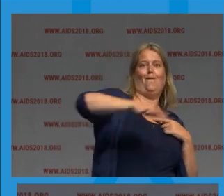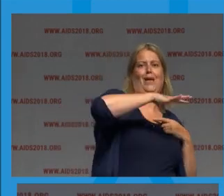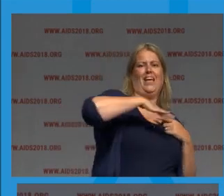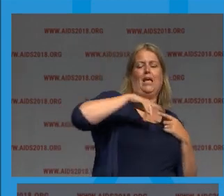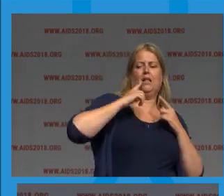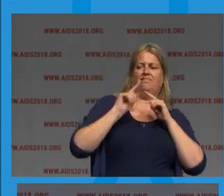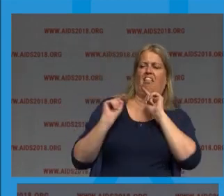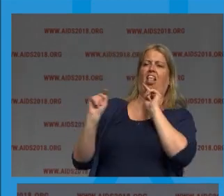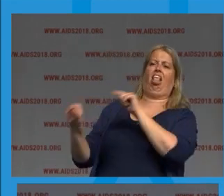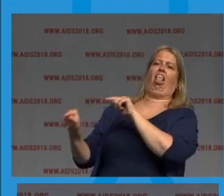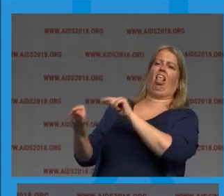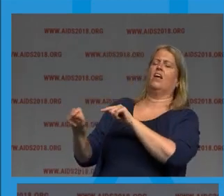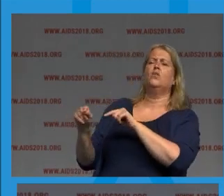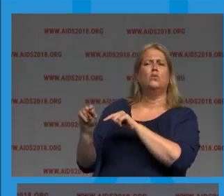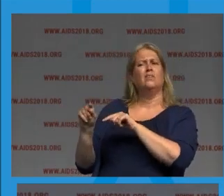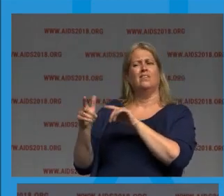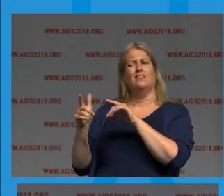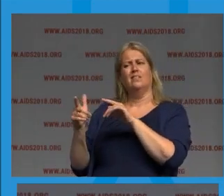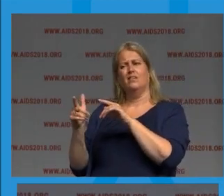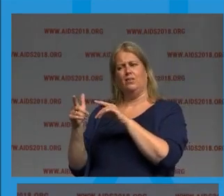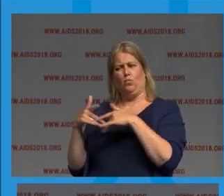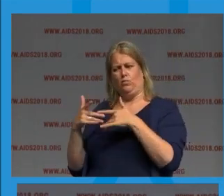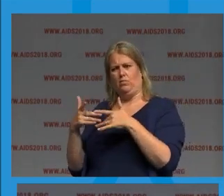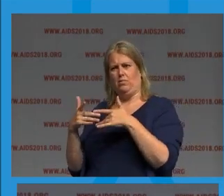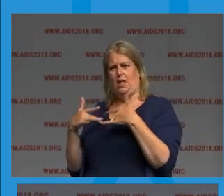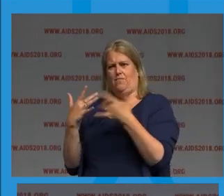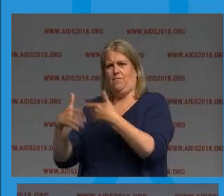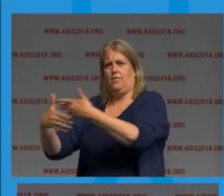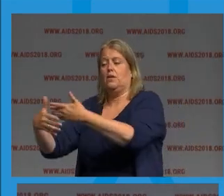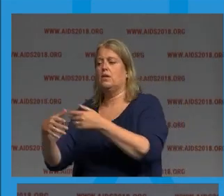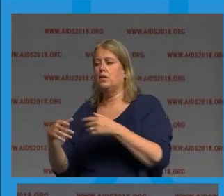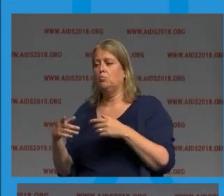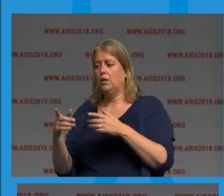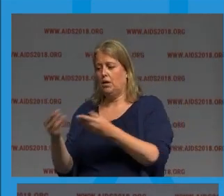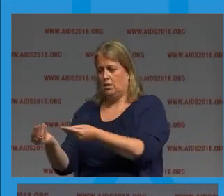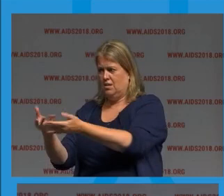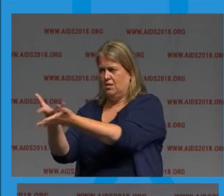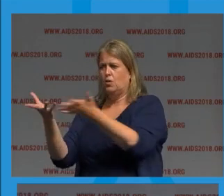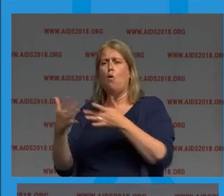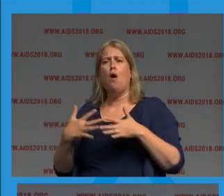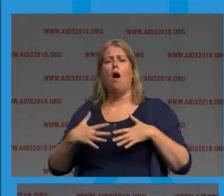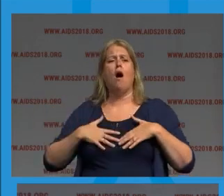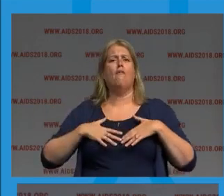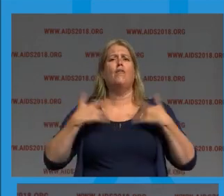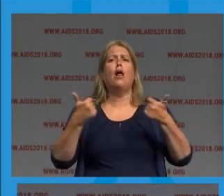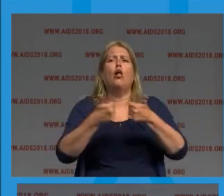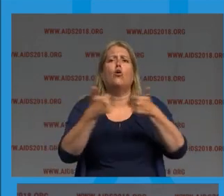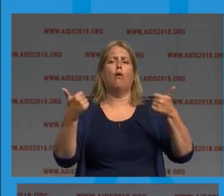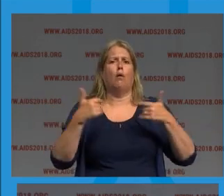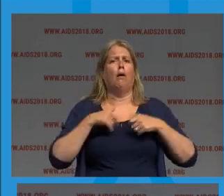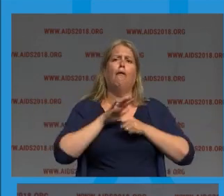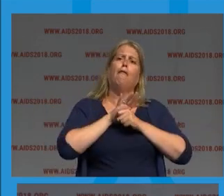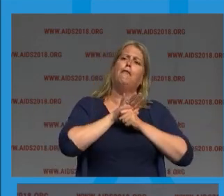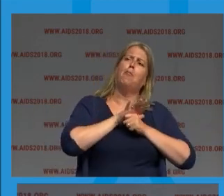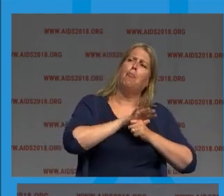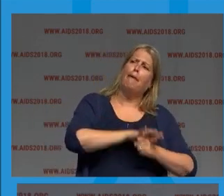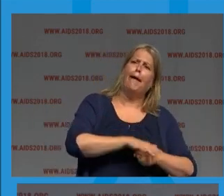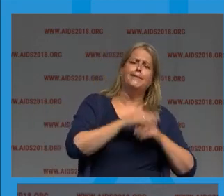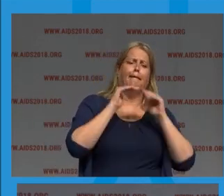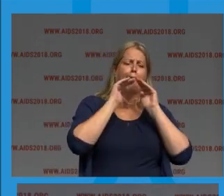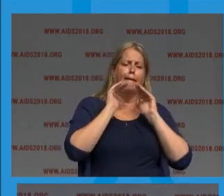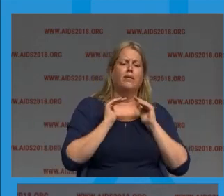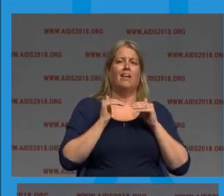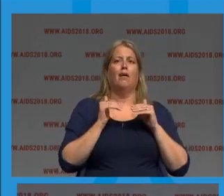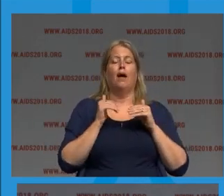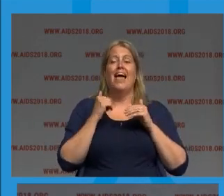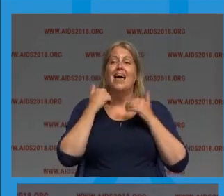them. And it doesn't always feel good. It makes you depressed. It makes you not want to get up every day and face the world, because